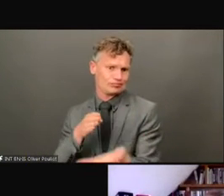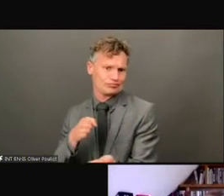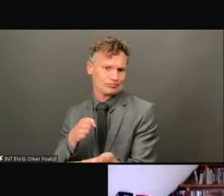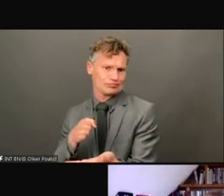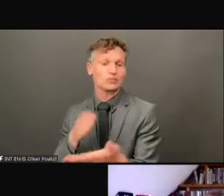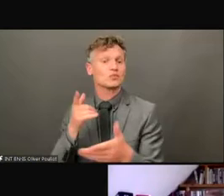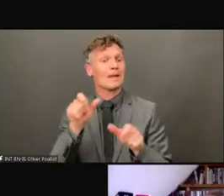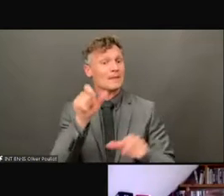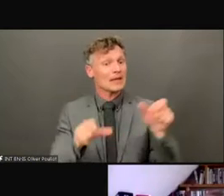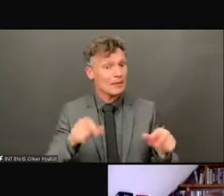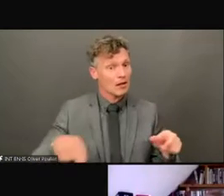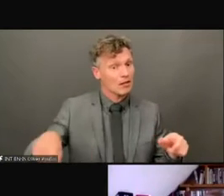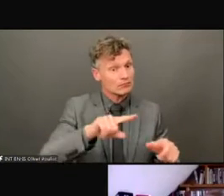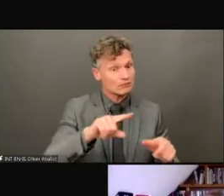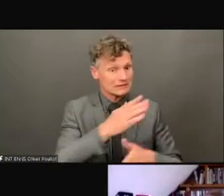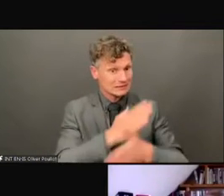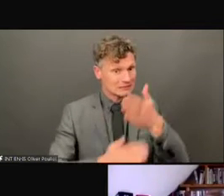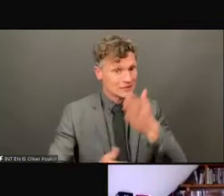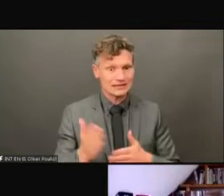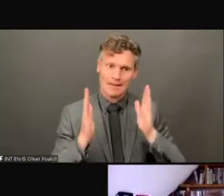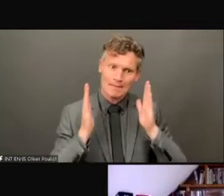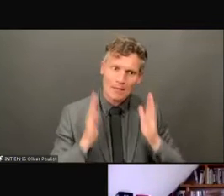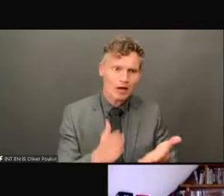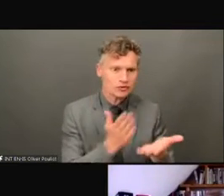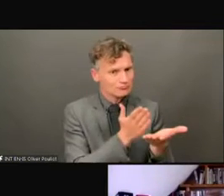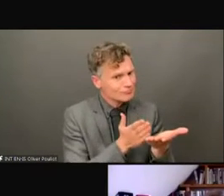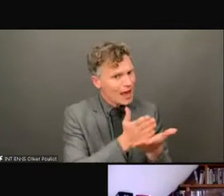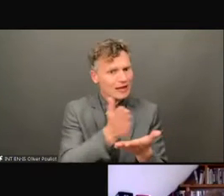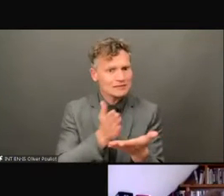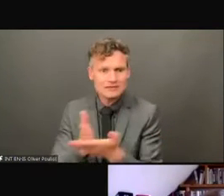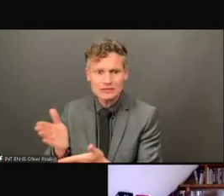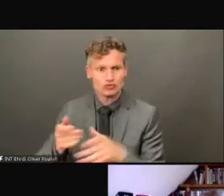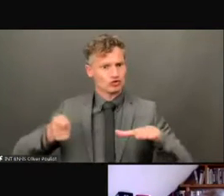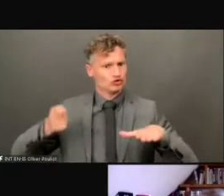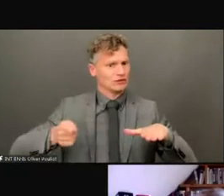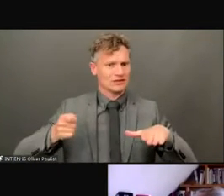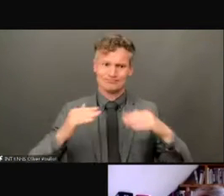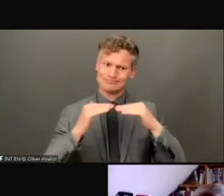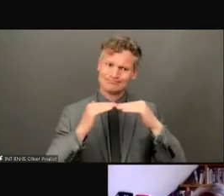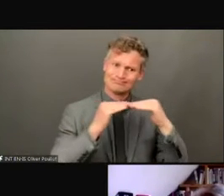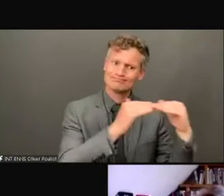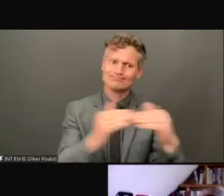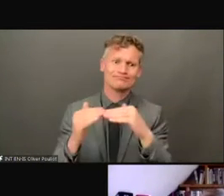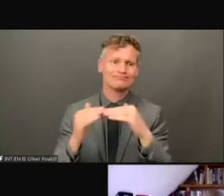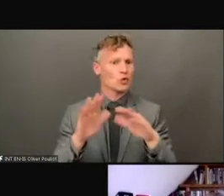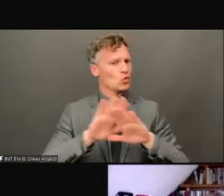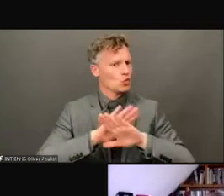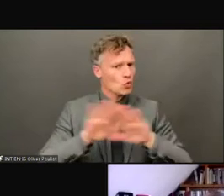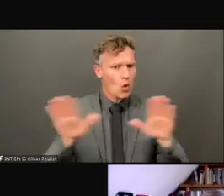effective access to justice on an equal basis with others and without discrimination.